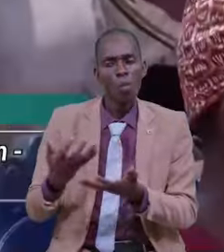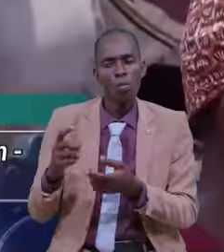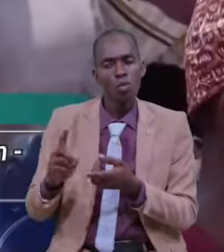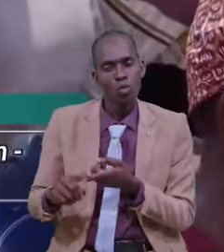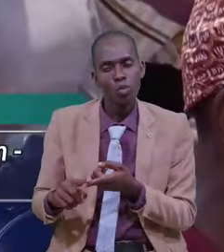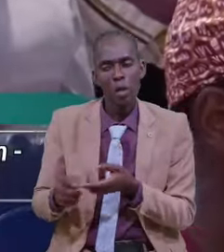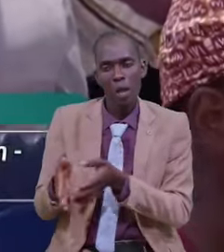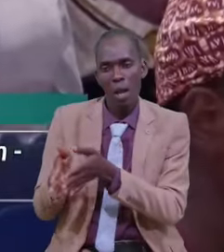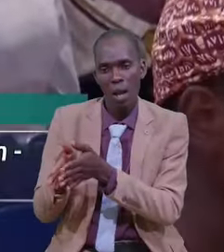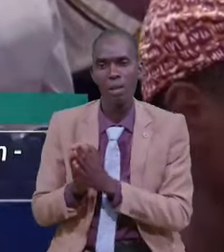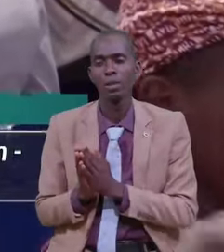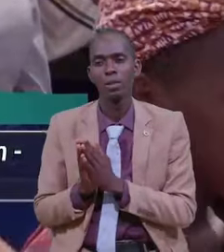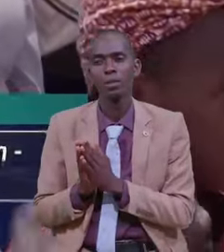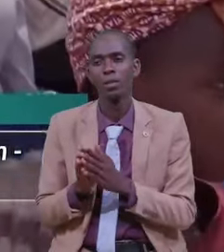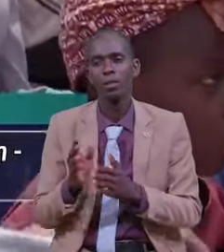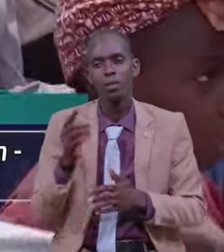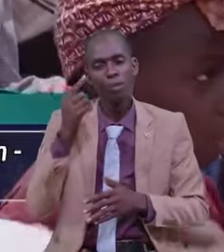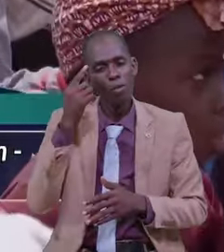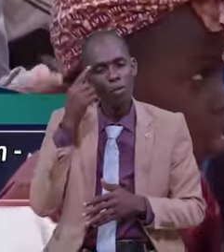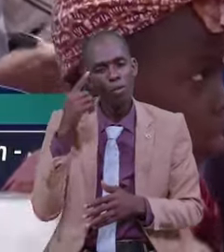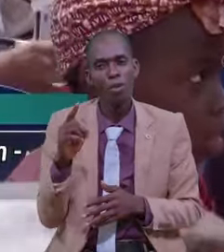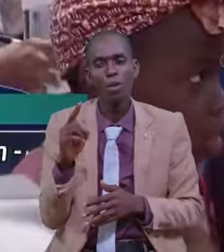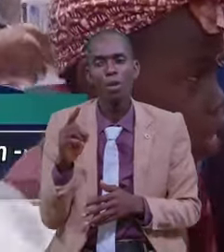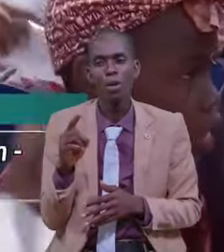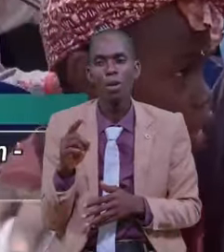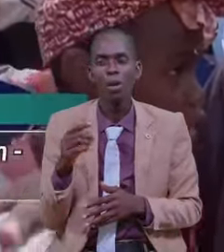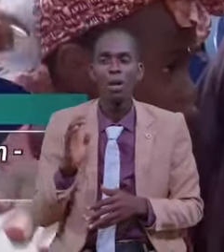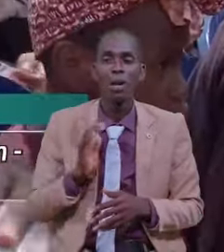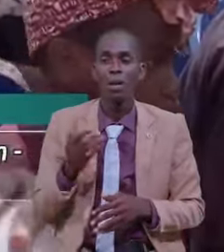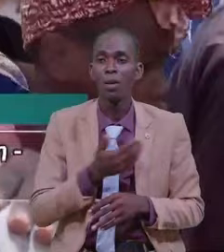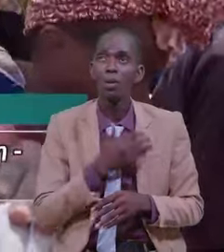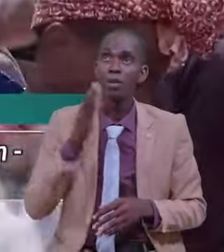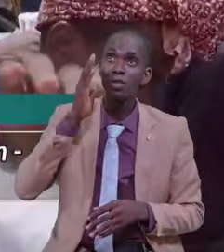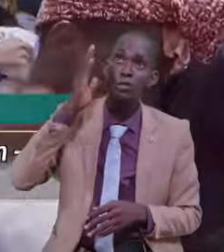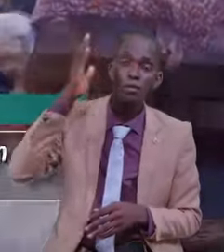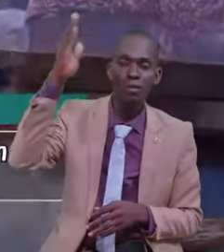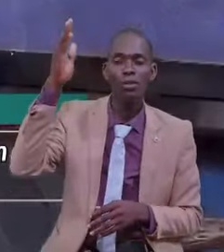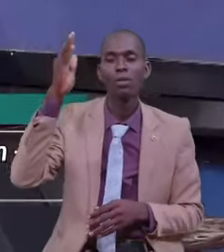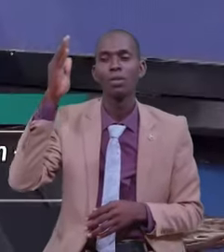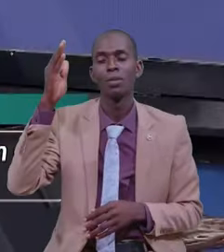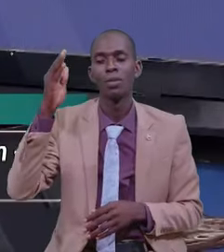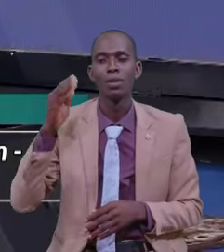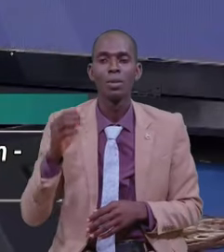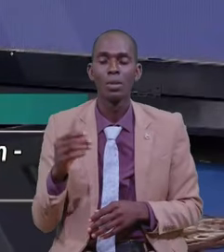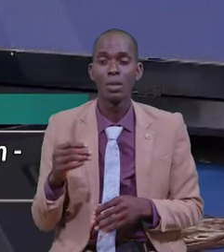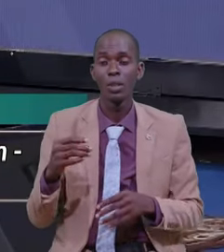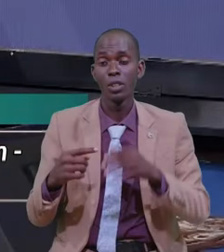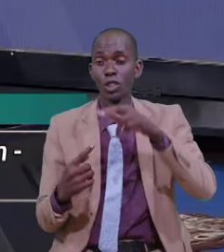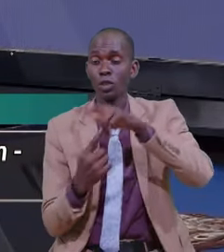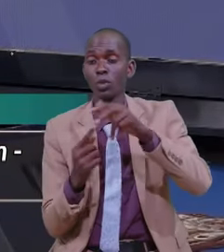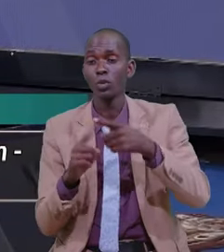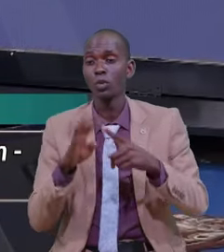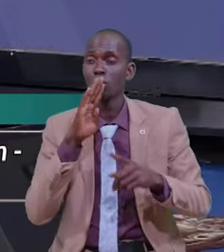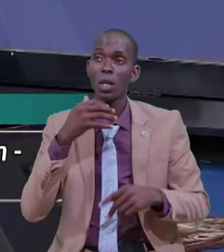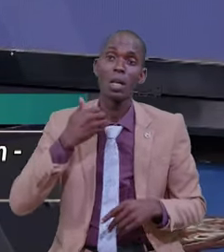ask for our future champion to be hanged. And in the night, the